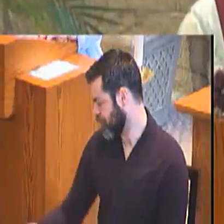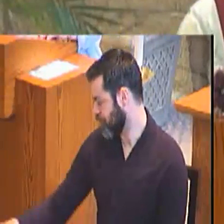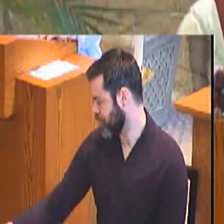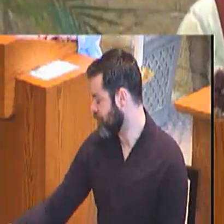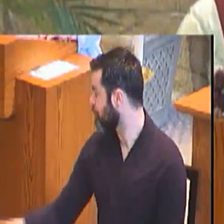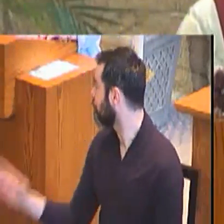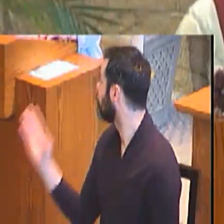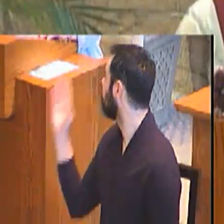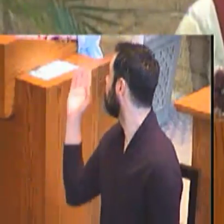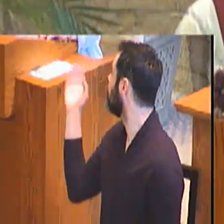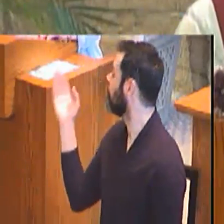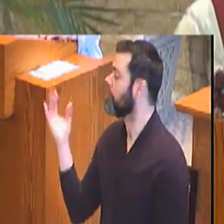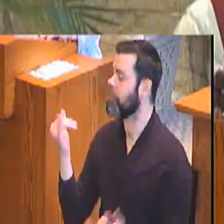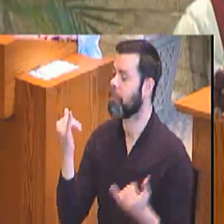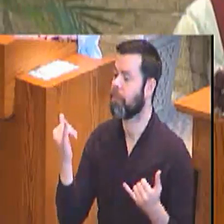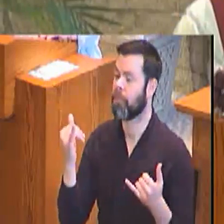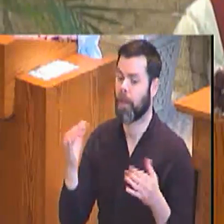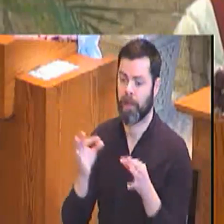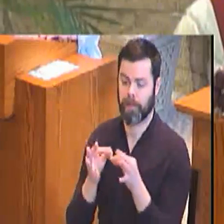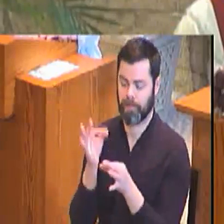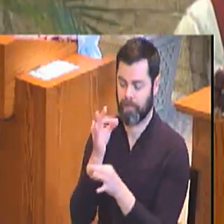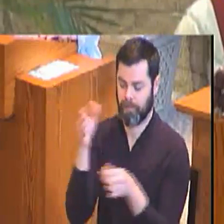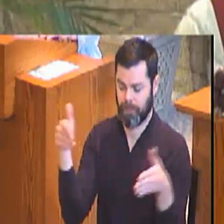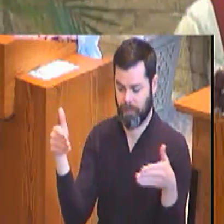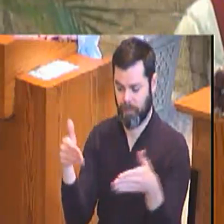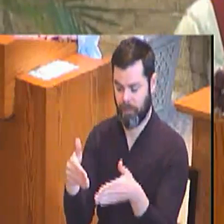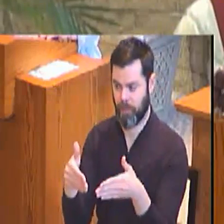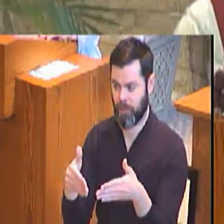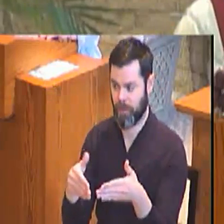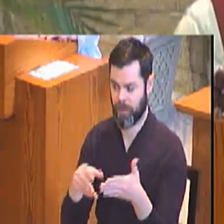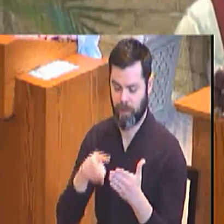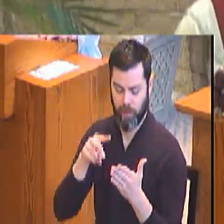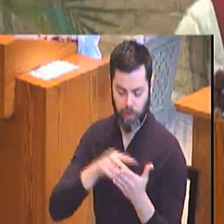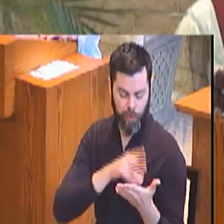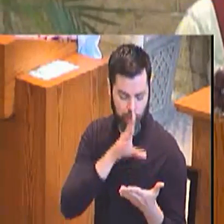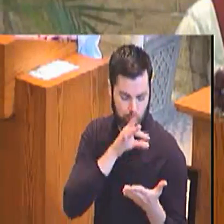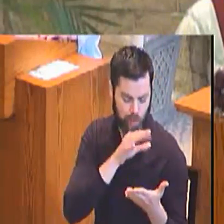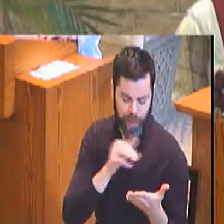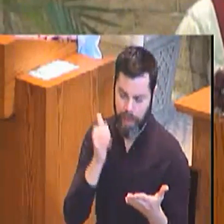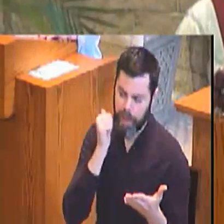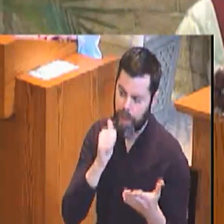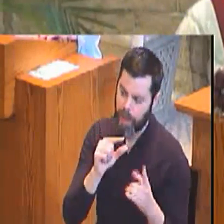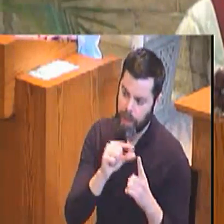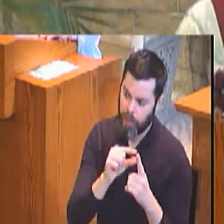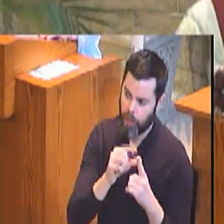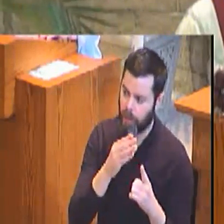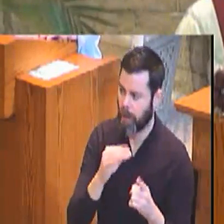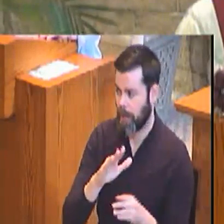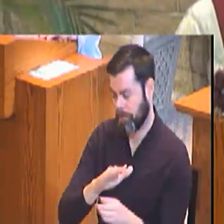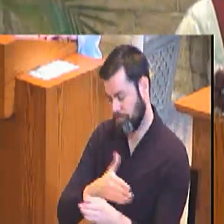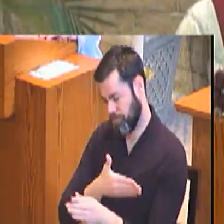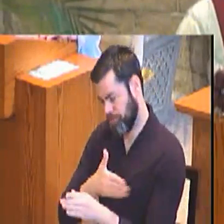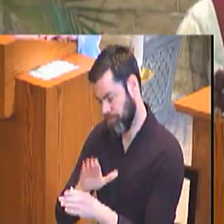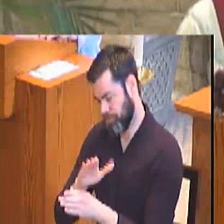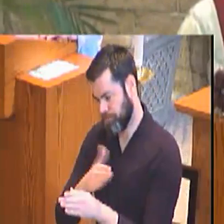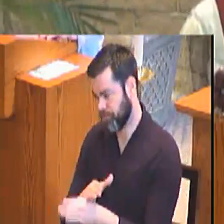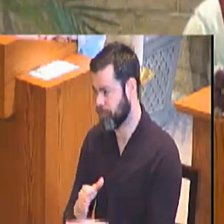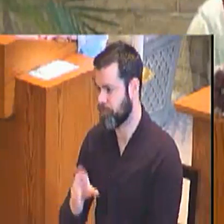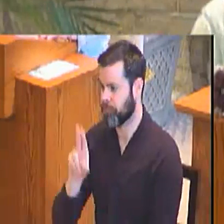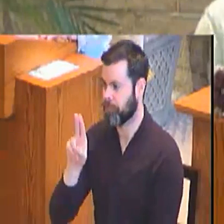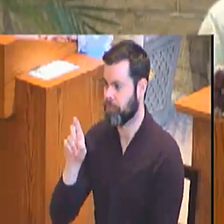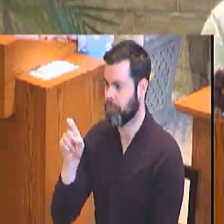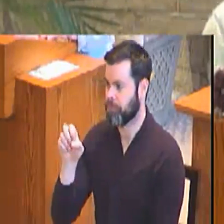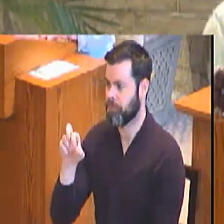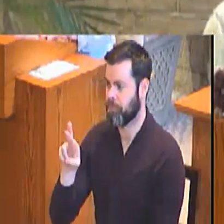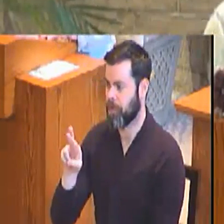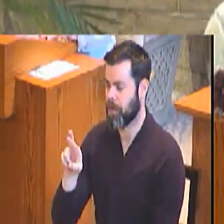We now move deeper into spirit with the reading of the daily word and the singing of Surely the Presence. As the usher brings down the